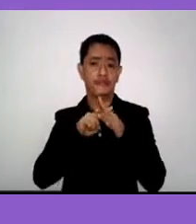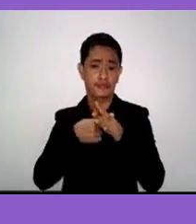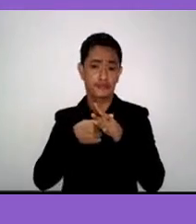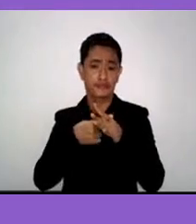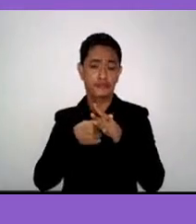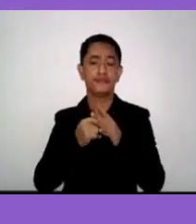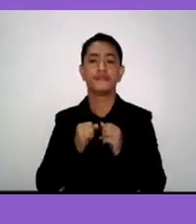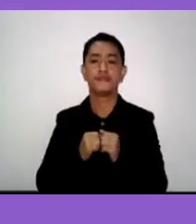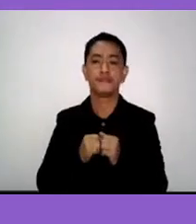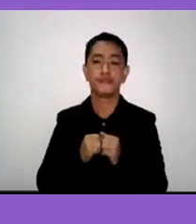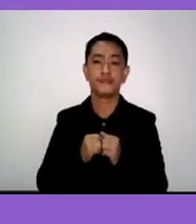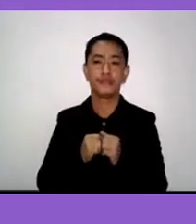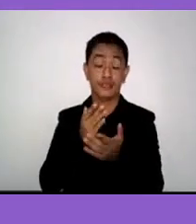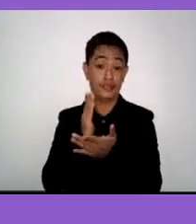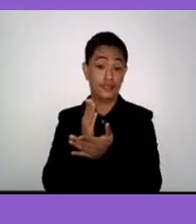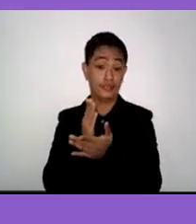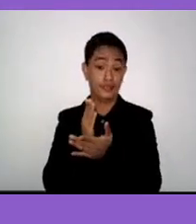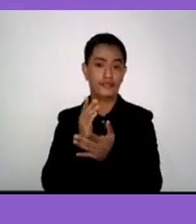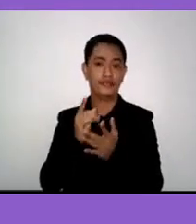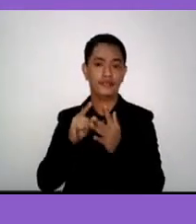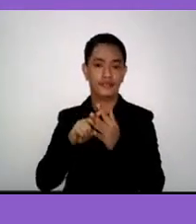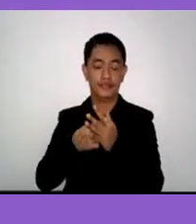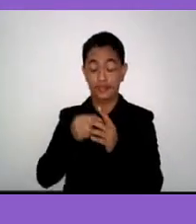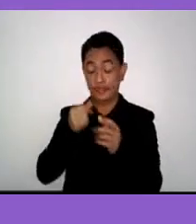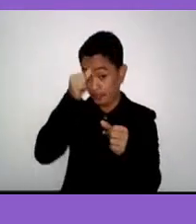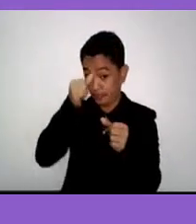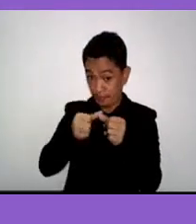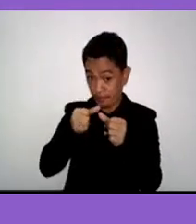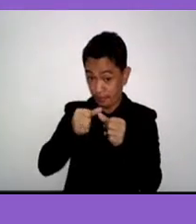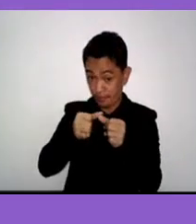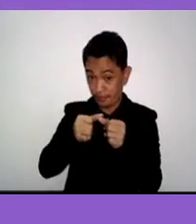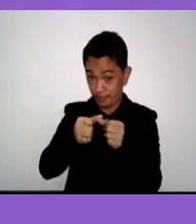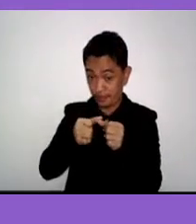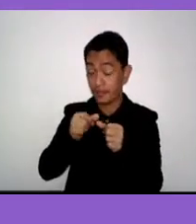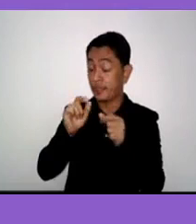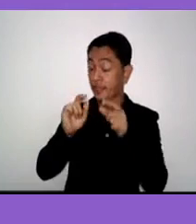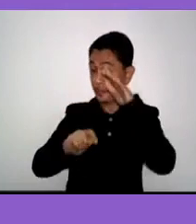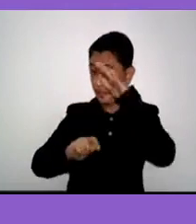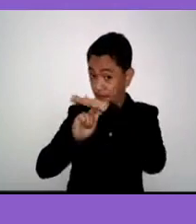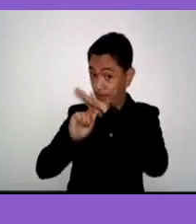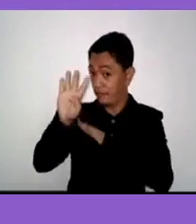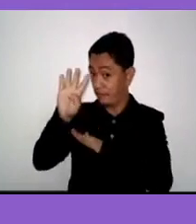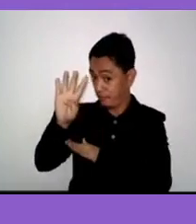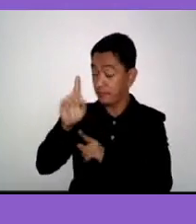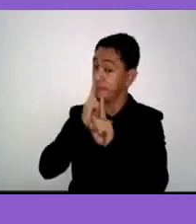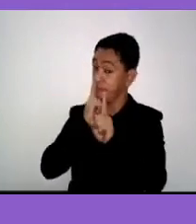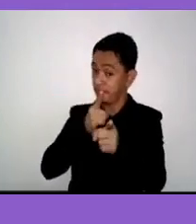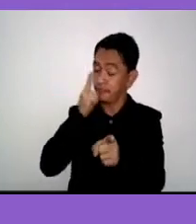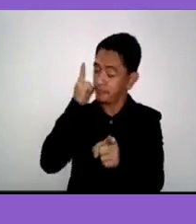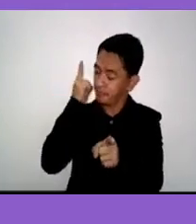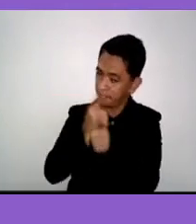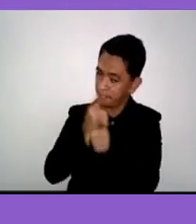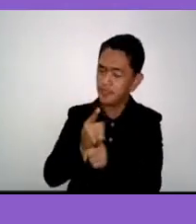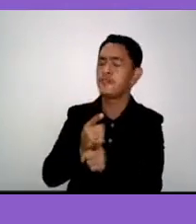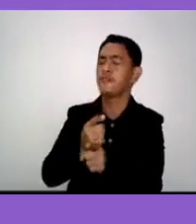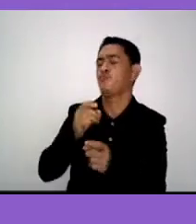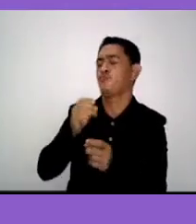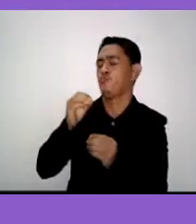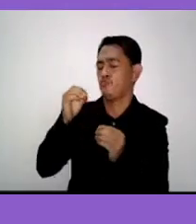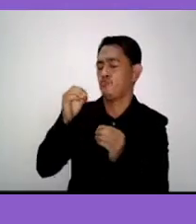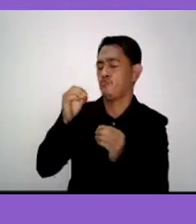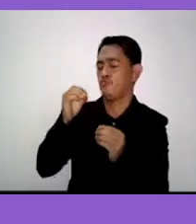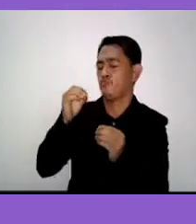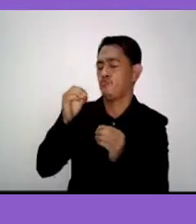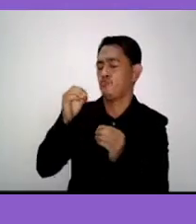All right, let's start. Remember, the top four players who answered correctly and the fastest will be declared as